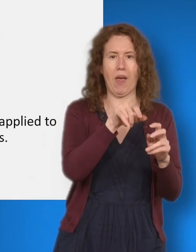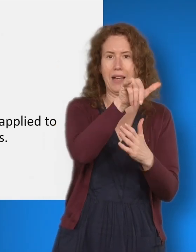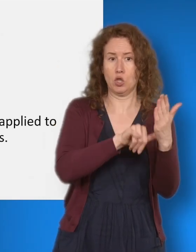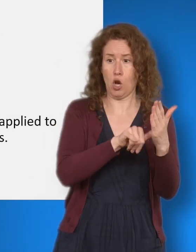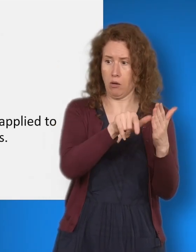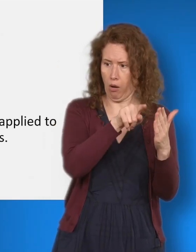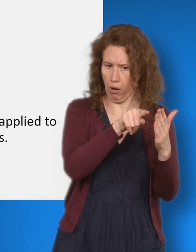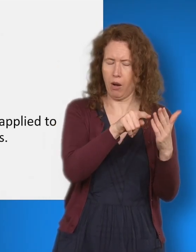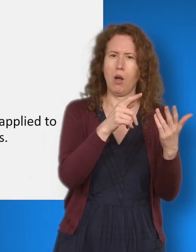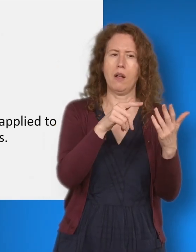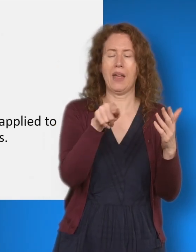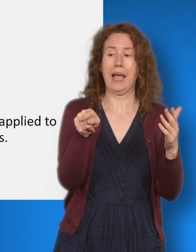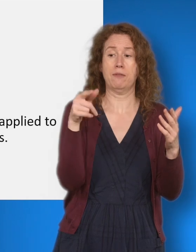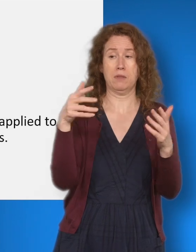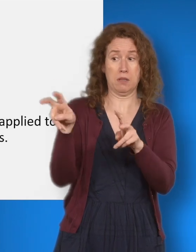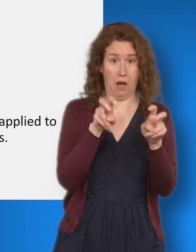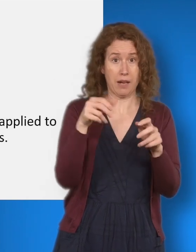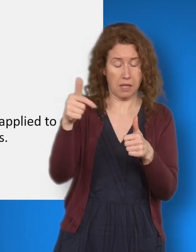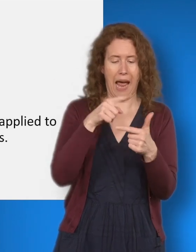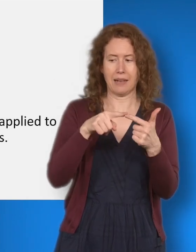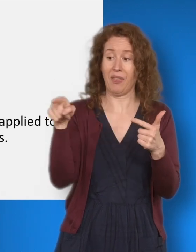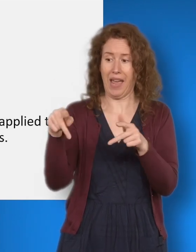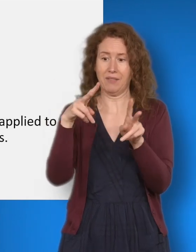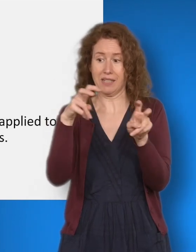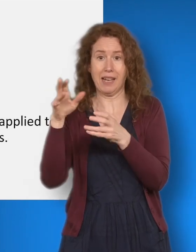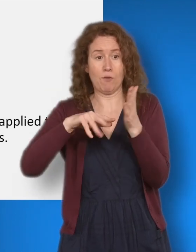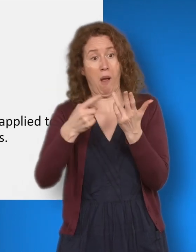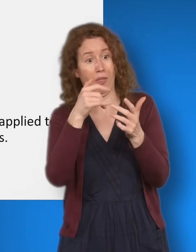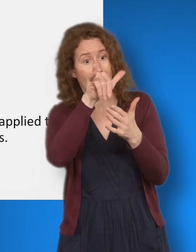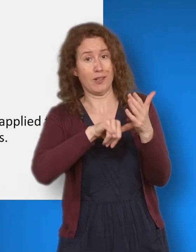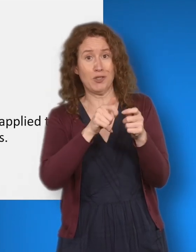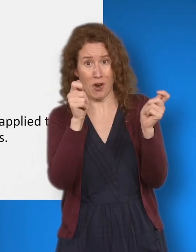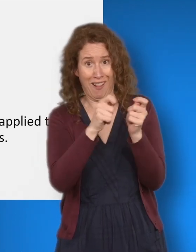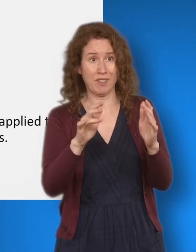the citing journals. An average